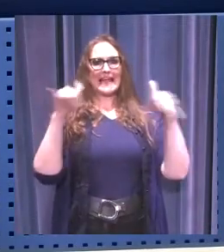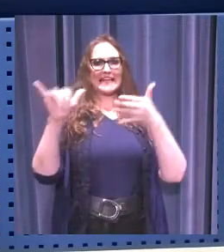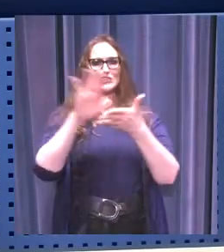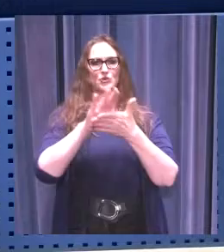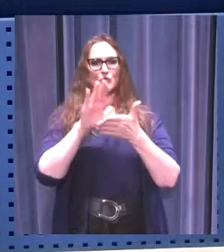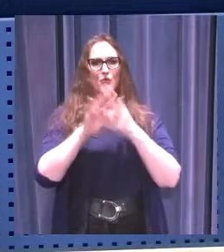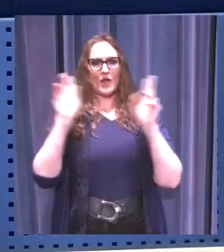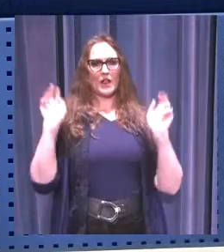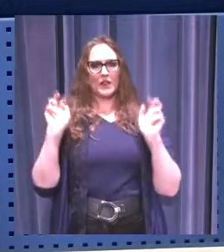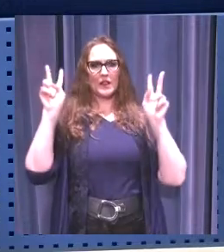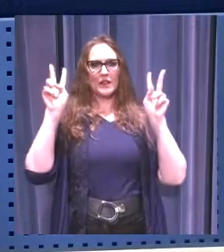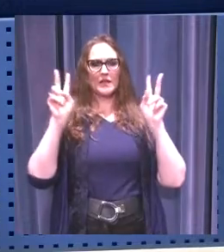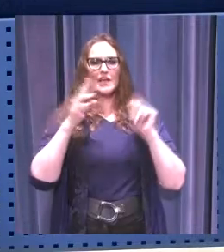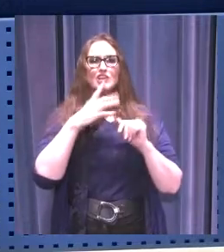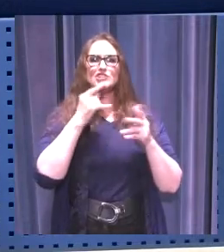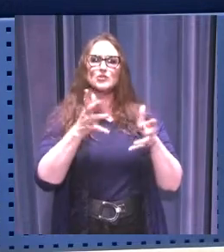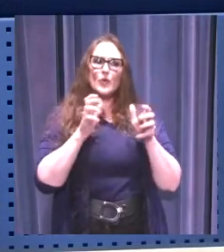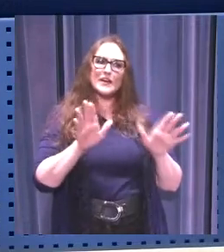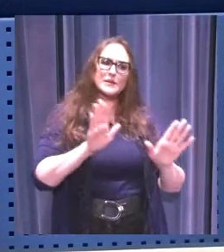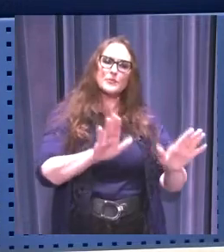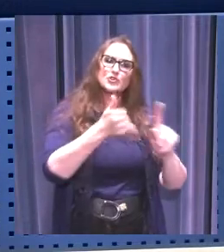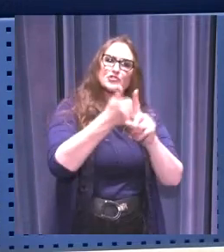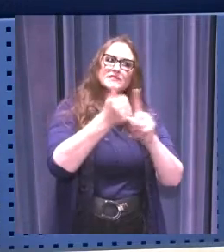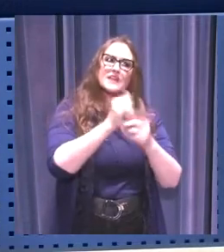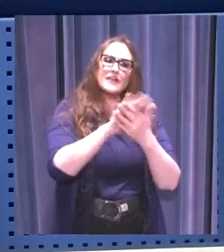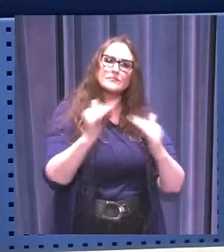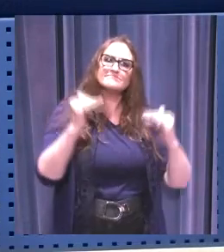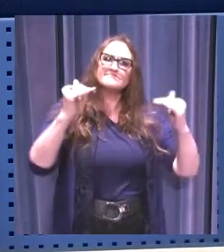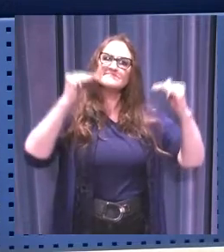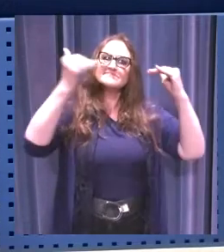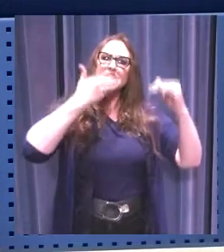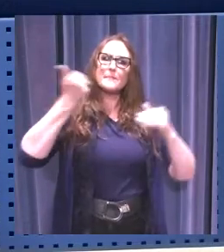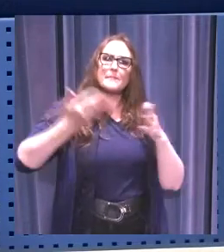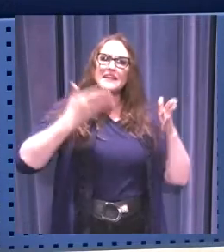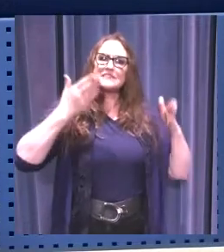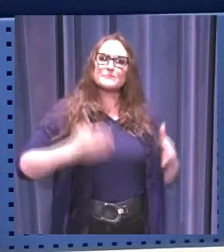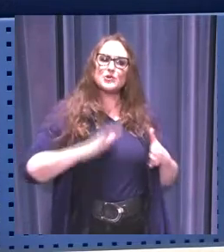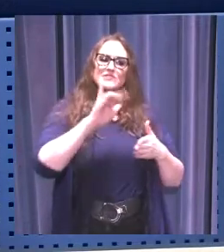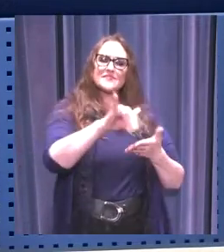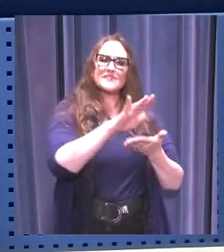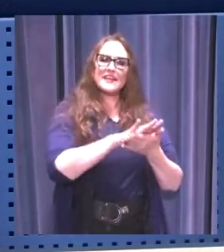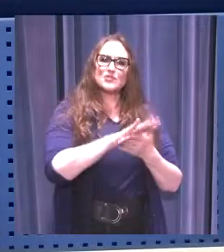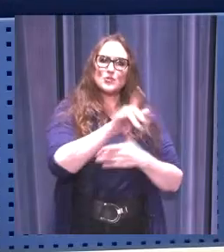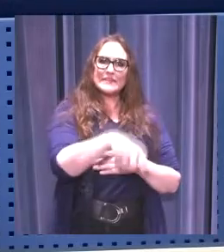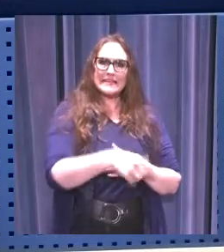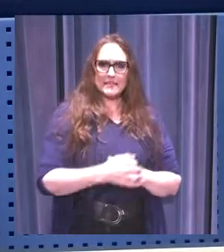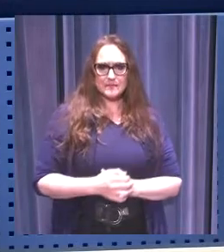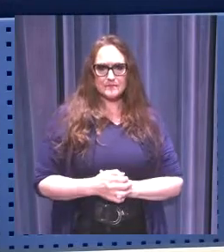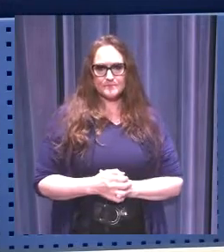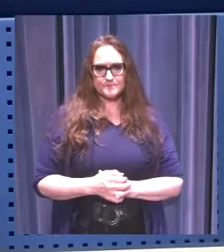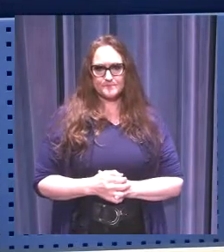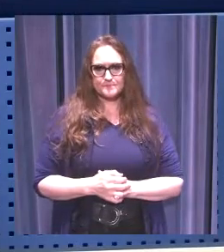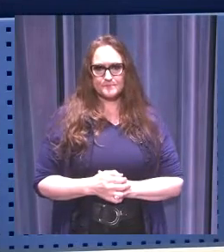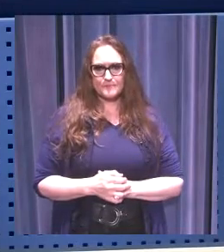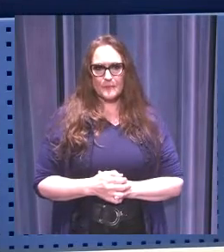school. She wanted to push herself to be the best person that that school needed. I do